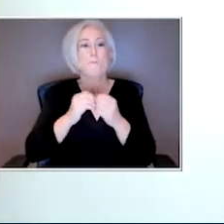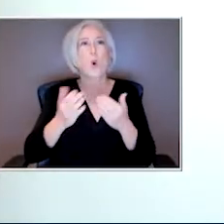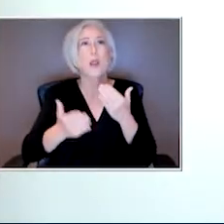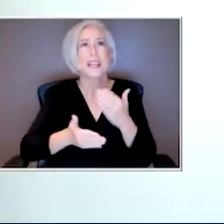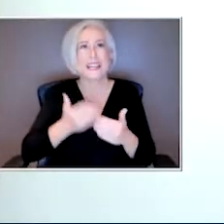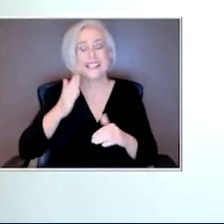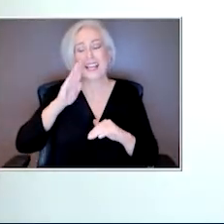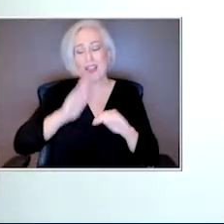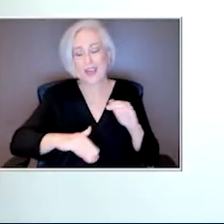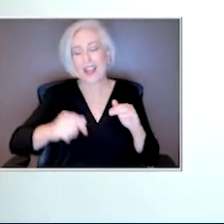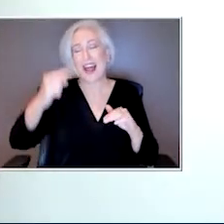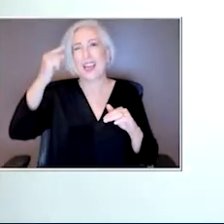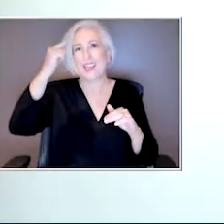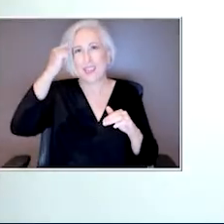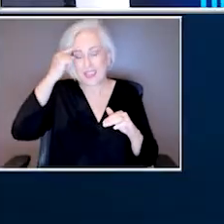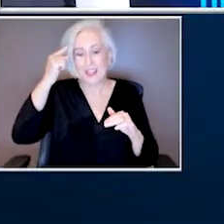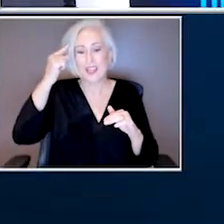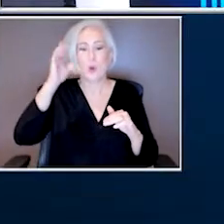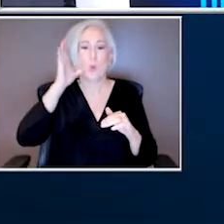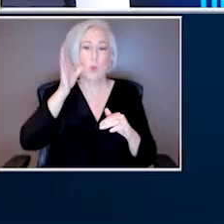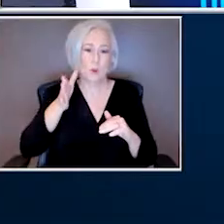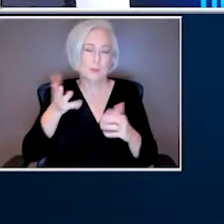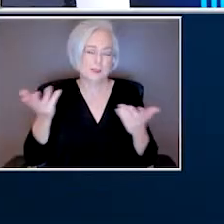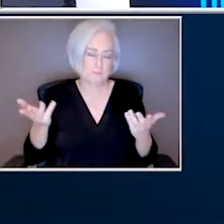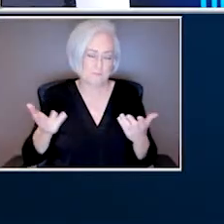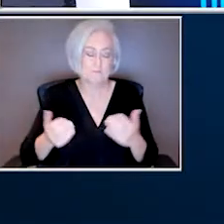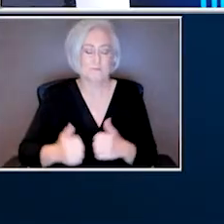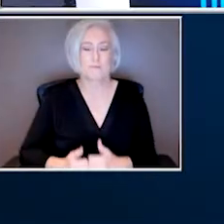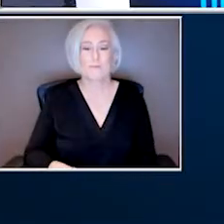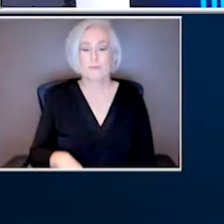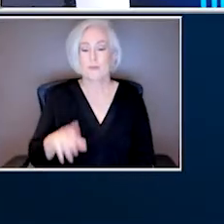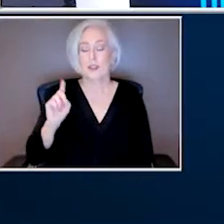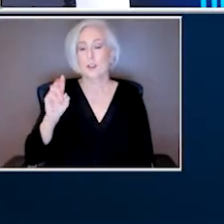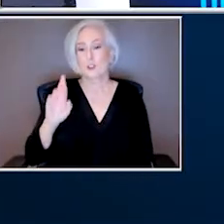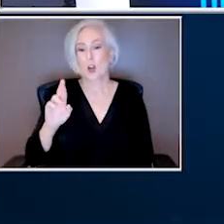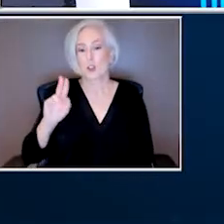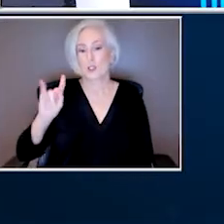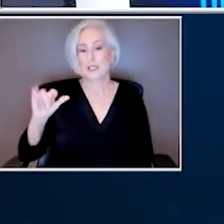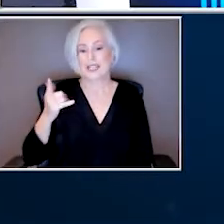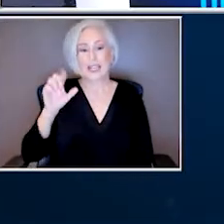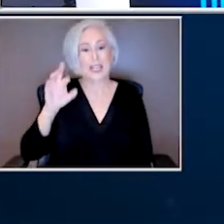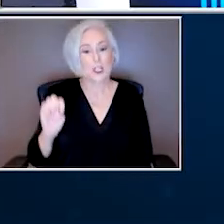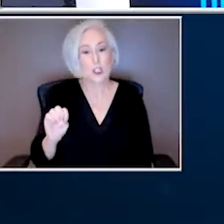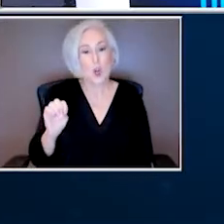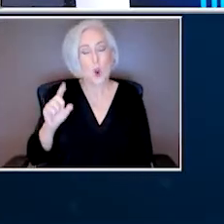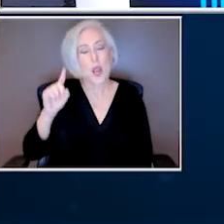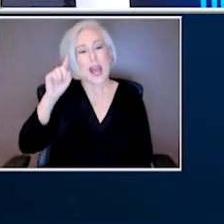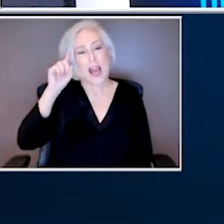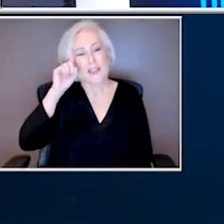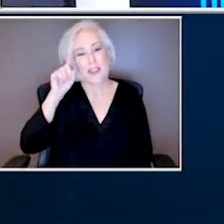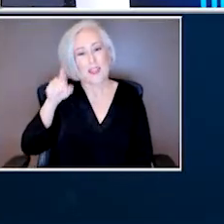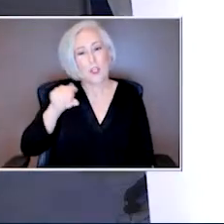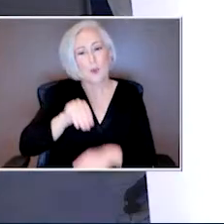I expected it to be. Yeah, and Dr. Kilgore, I wanted to ask you about that. I think they're both exposing something